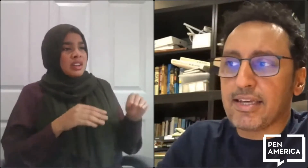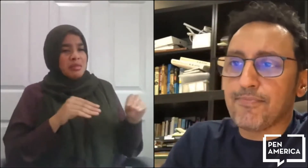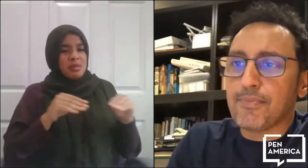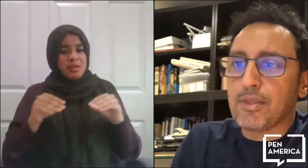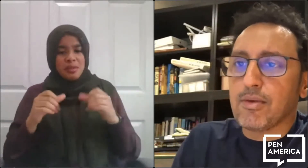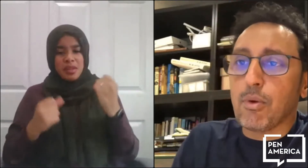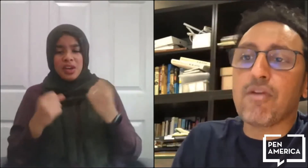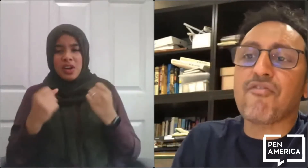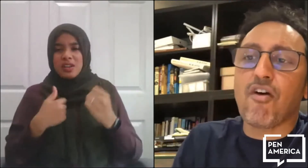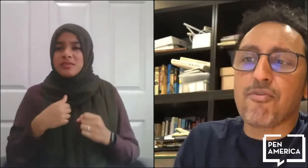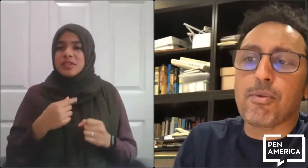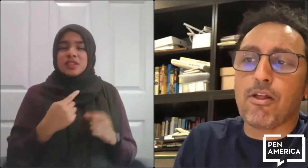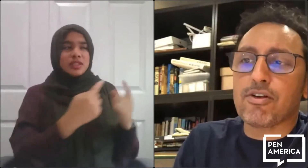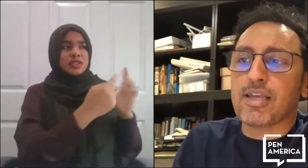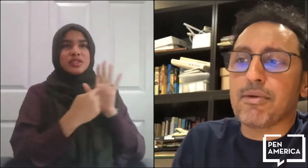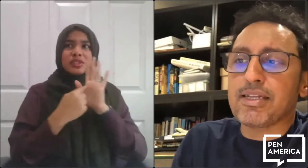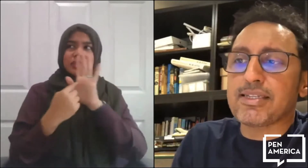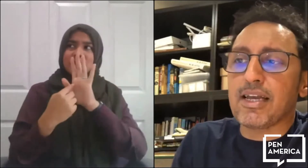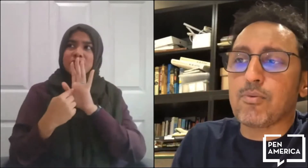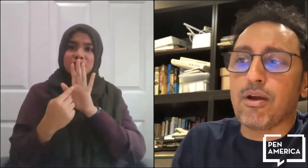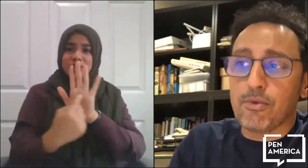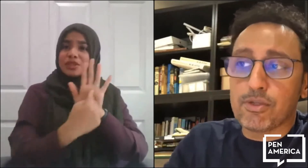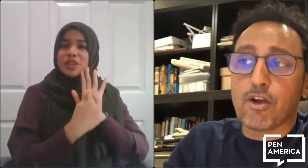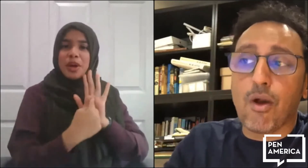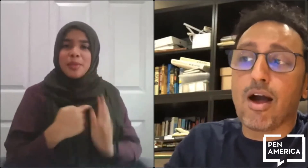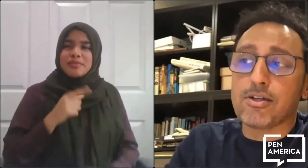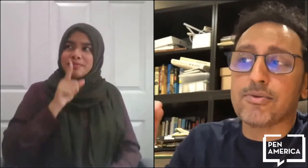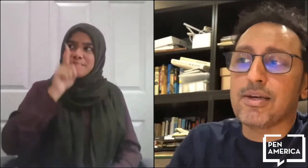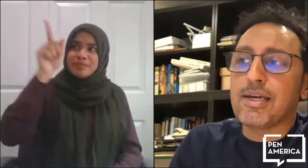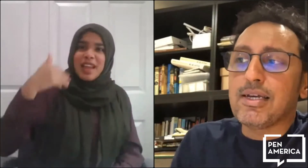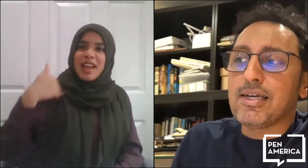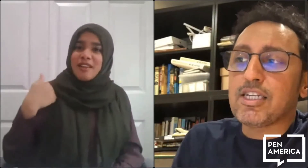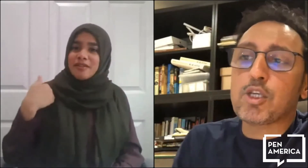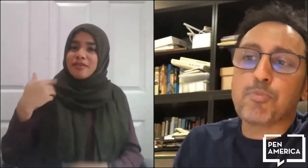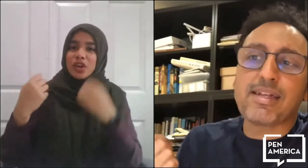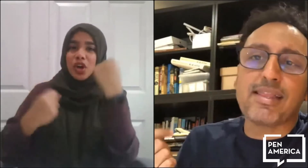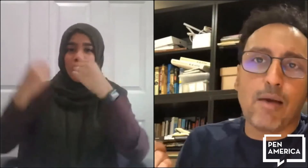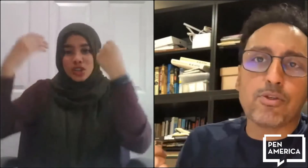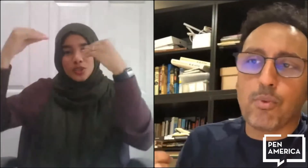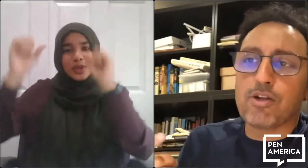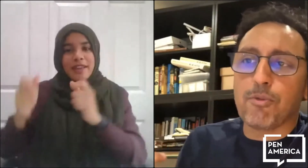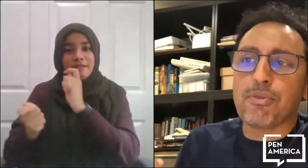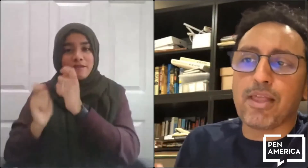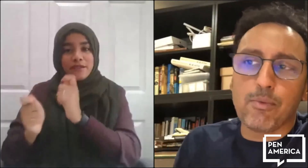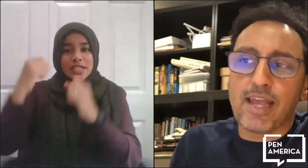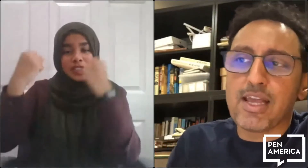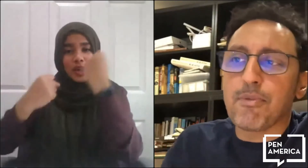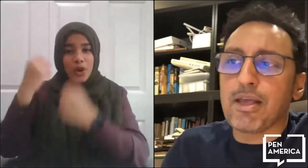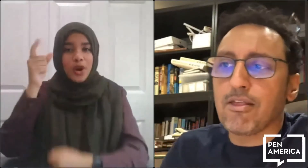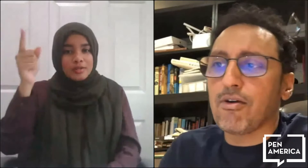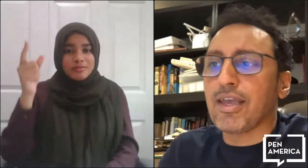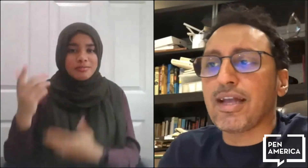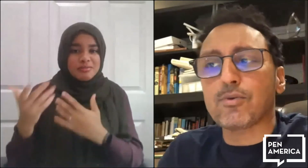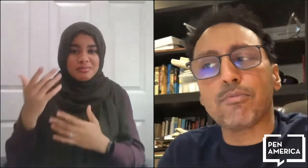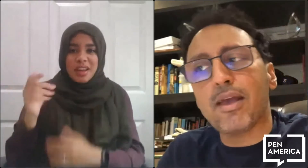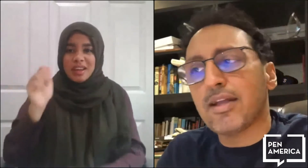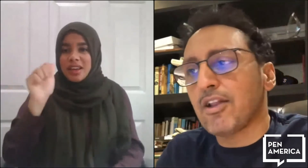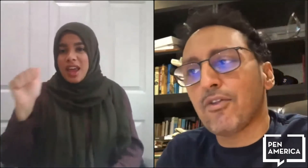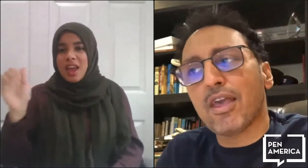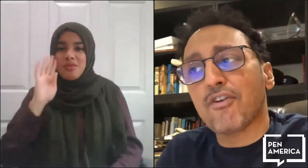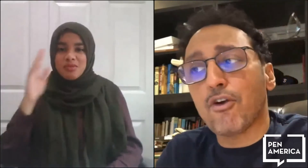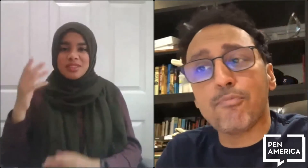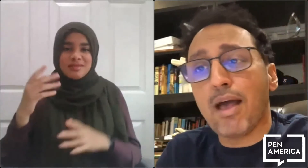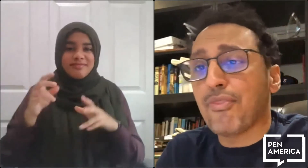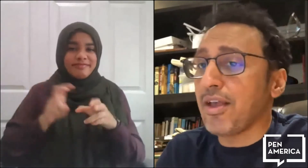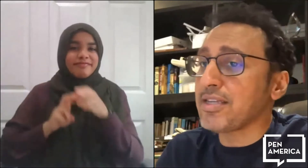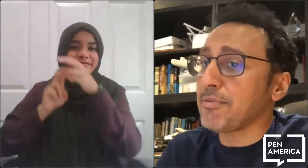an exit. We weren't far from Clark's Summit, he said, where there was a garage. He suspected that was where AAA would take me, though he had to admit he'd